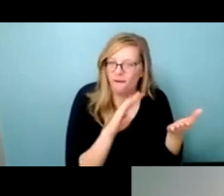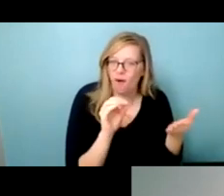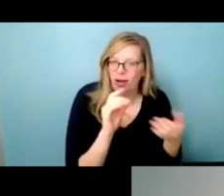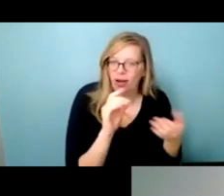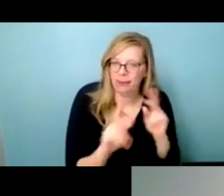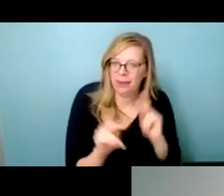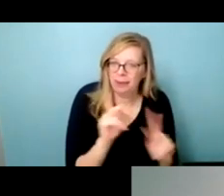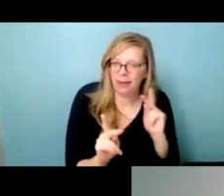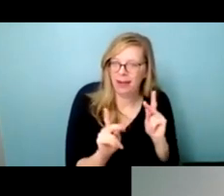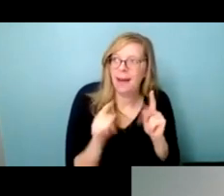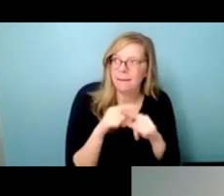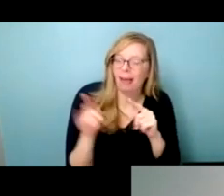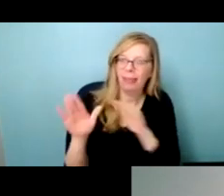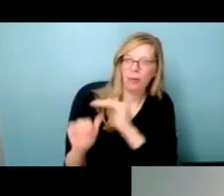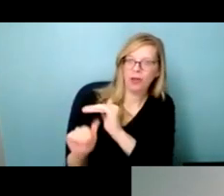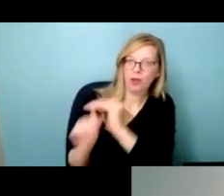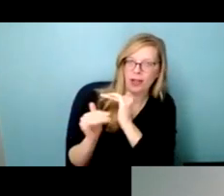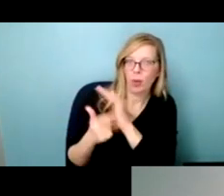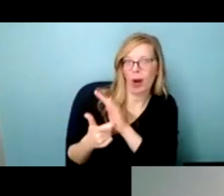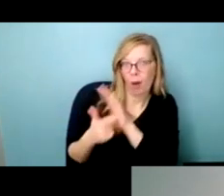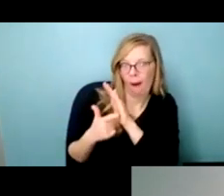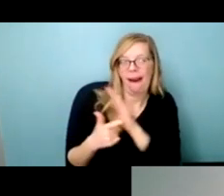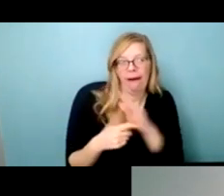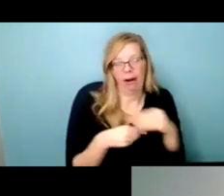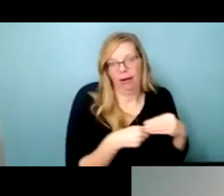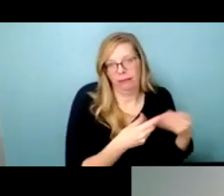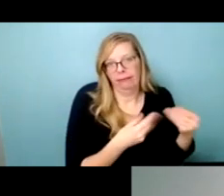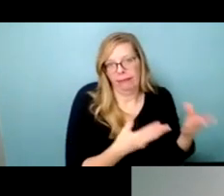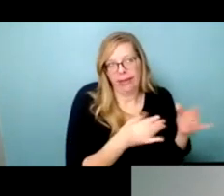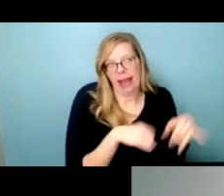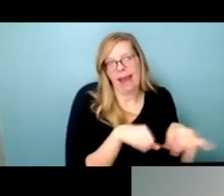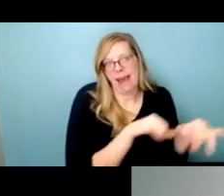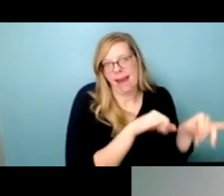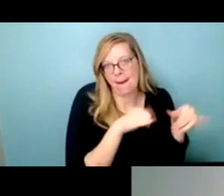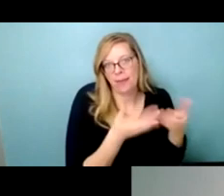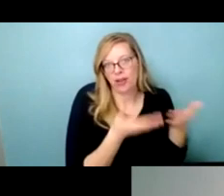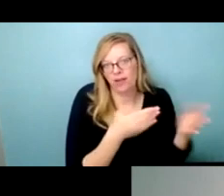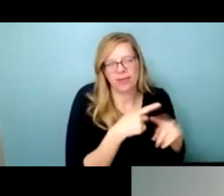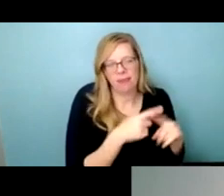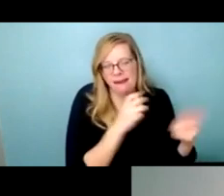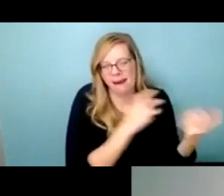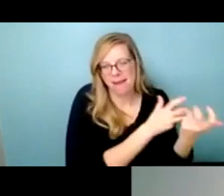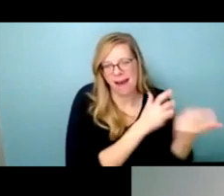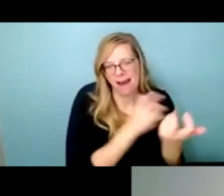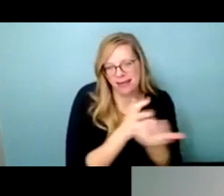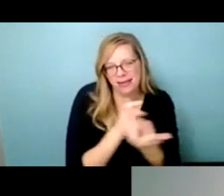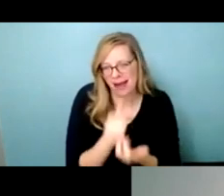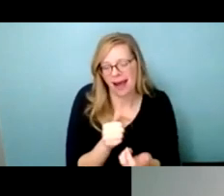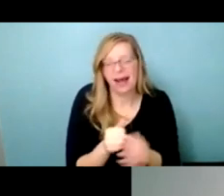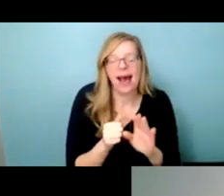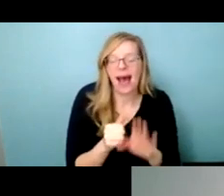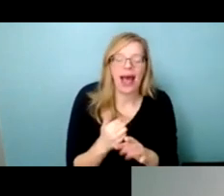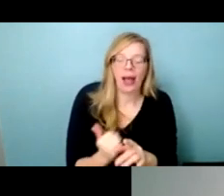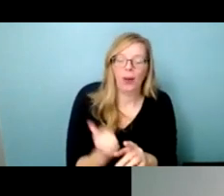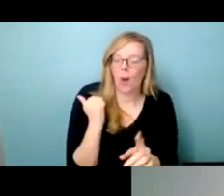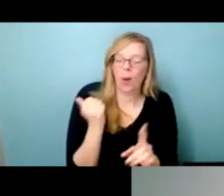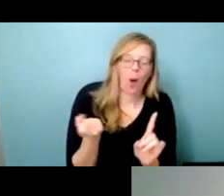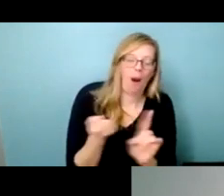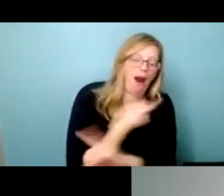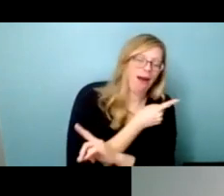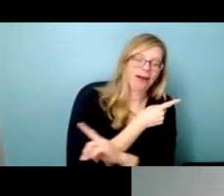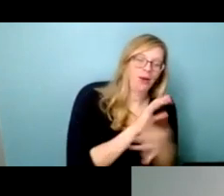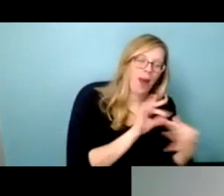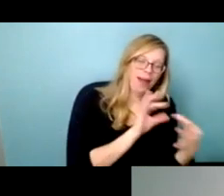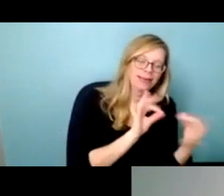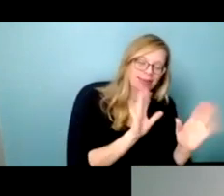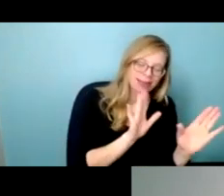this, yeah, it's frustrating, definitely. And I won't go on to a huge rant. My other frustration is that